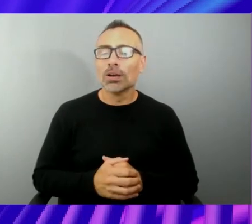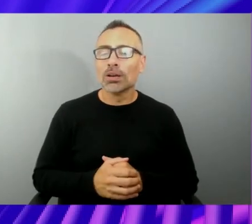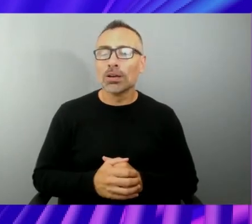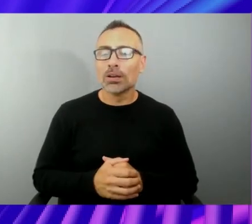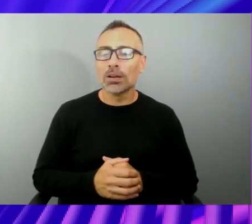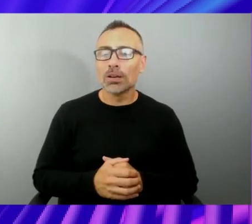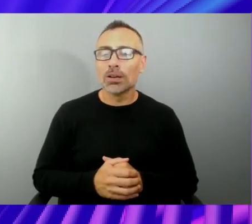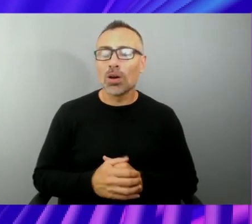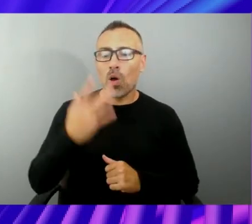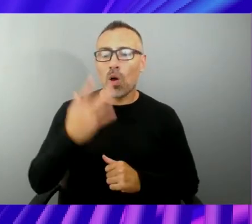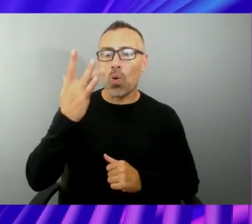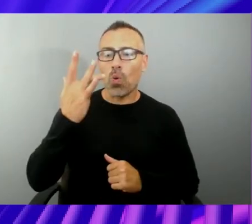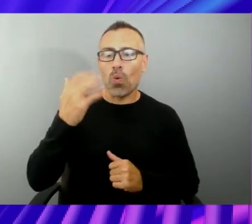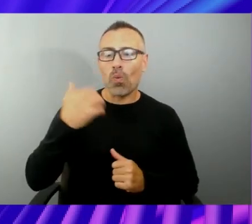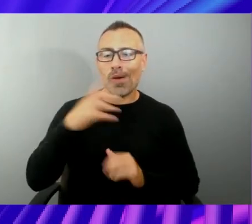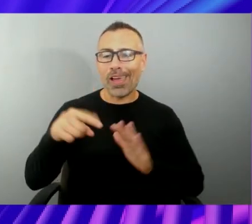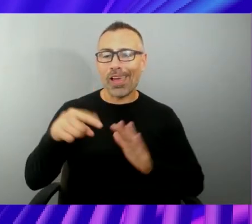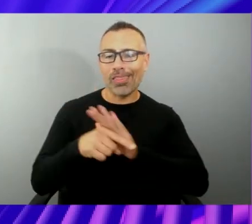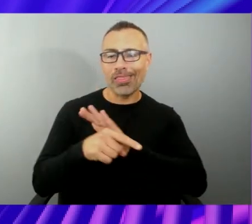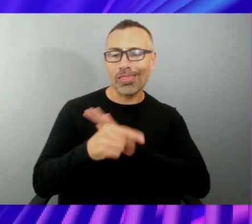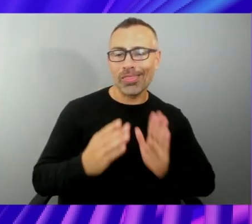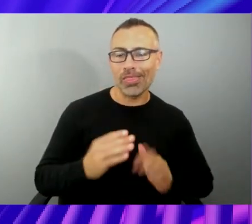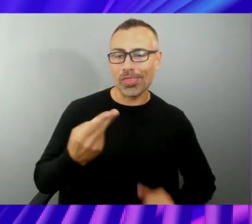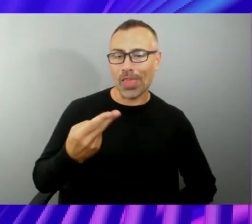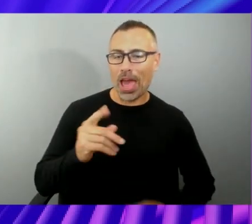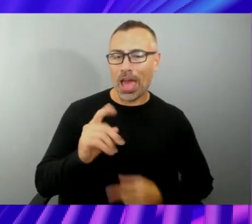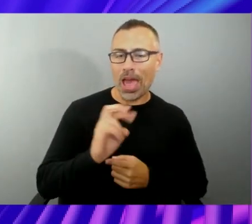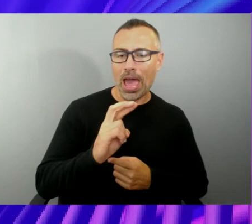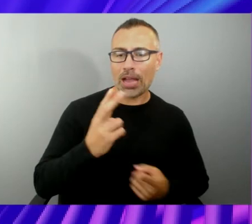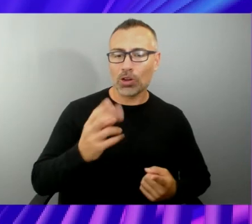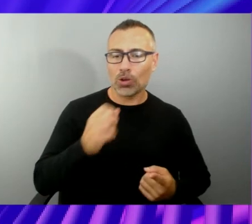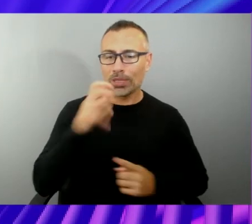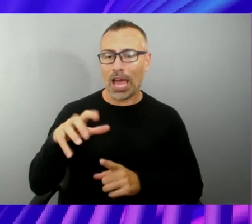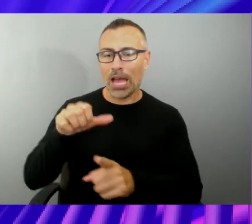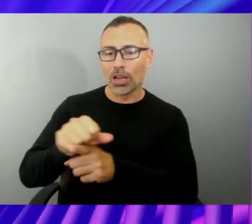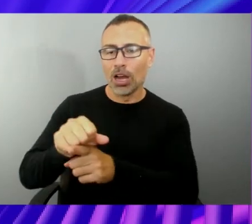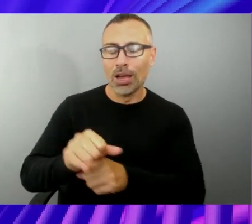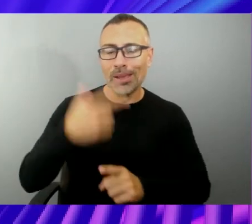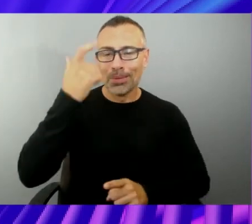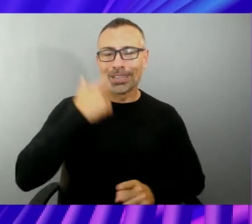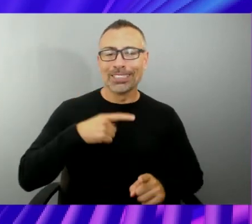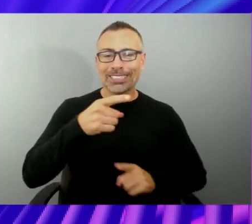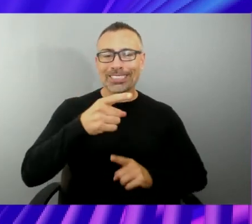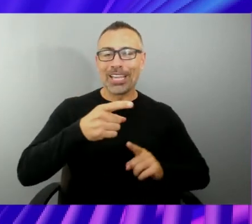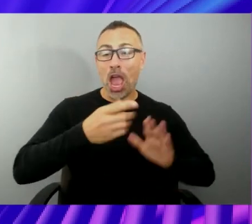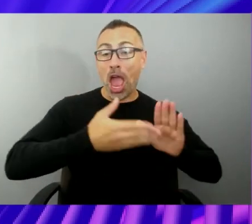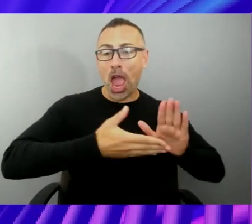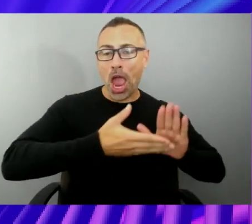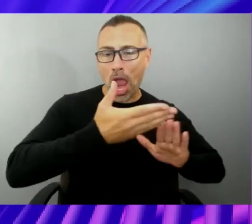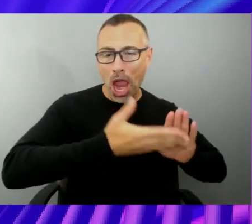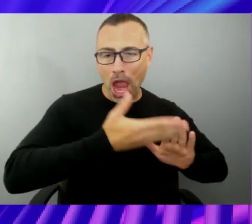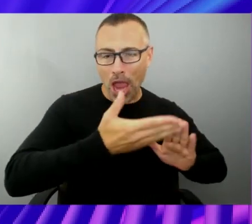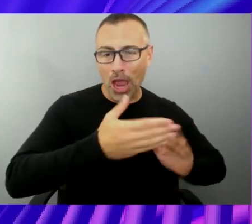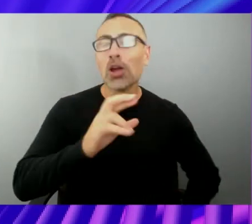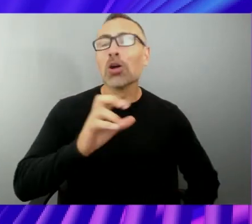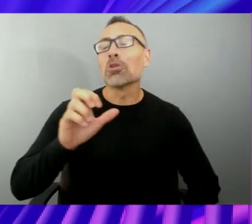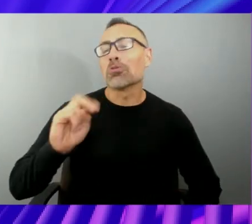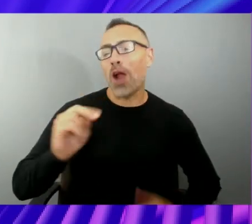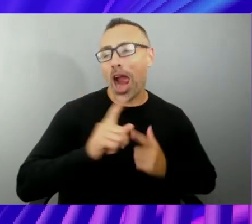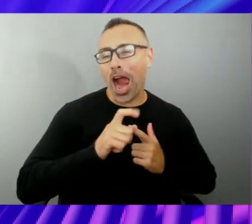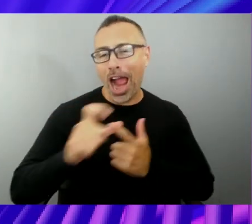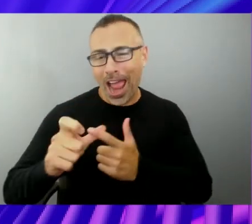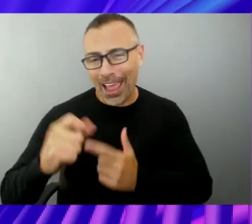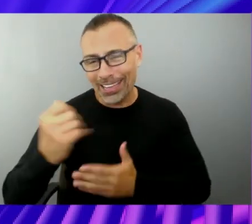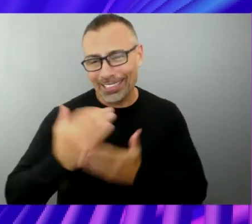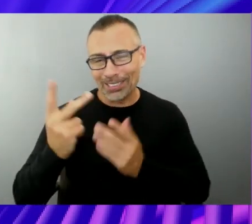caught? Yes, I don't remember why the hacker not get caught. Because he ran somewhere. All right, and then the other joke I would say is,